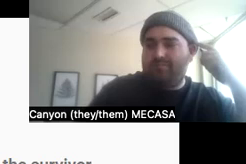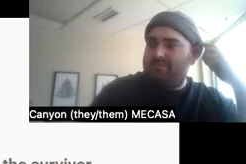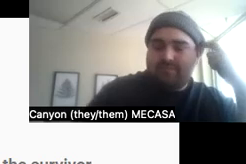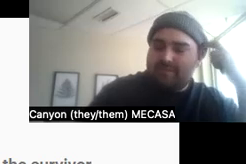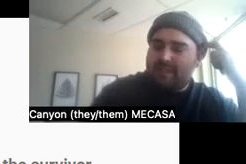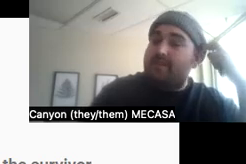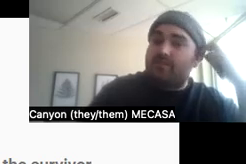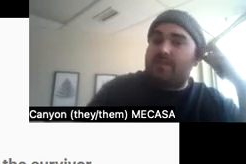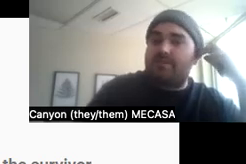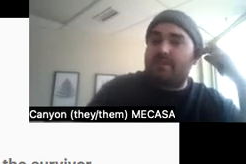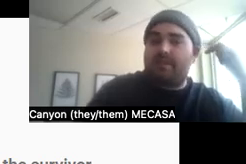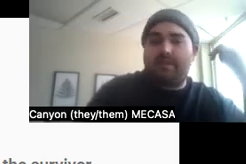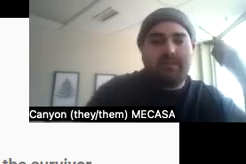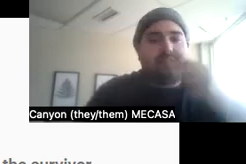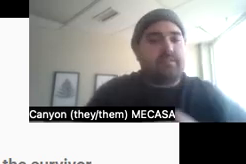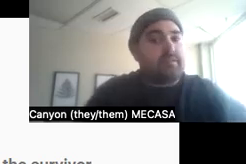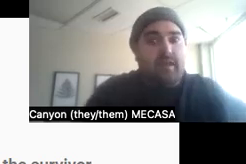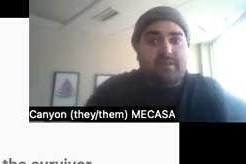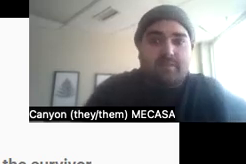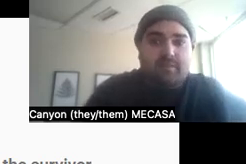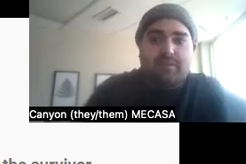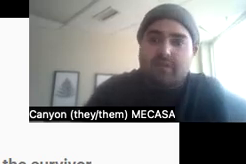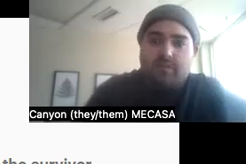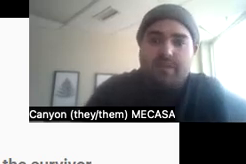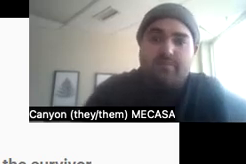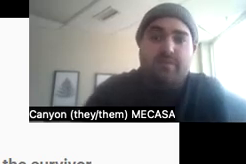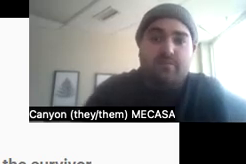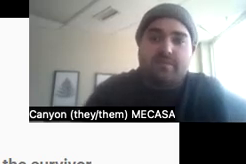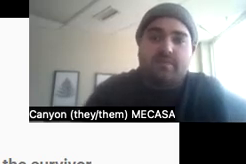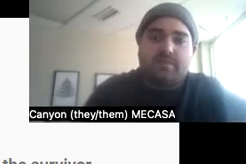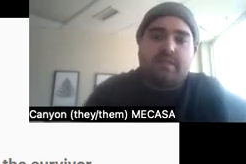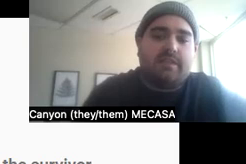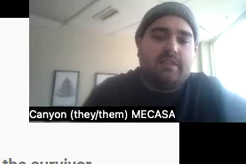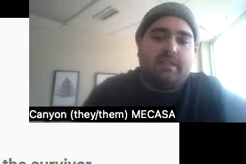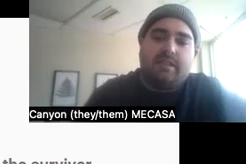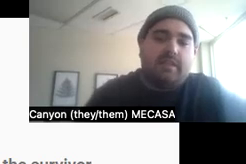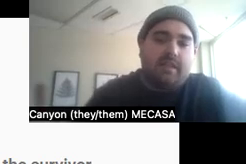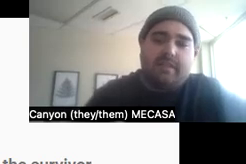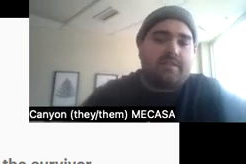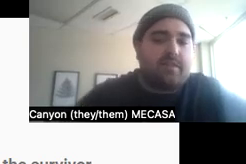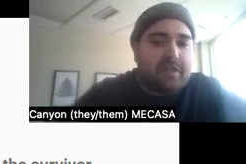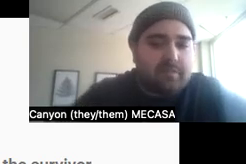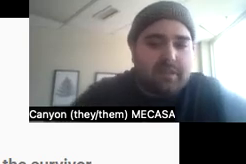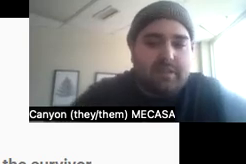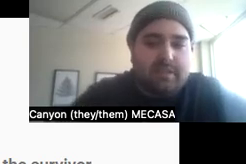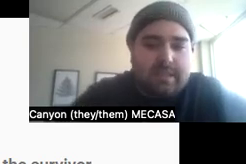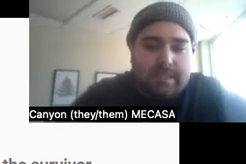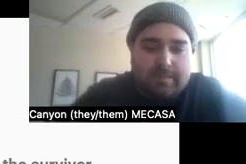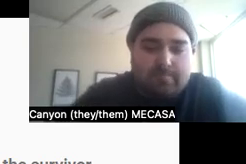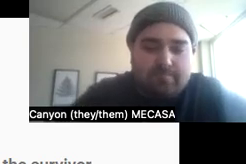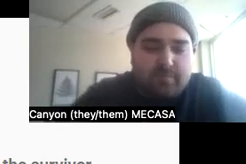by getting the information that they need and helping someone figure out what that information looks like. And then the self-care